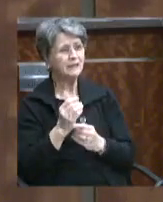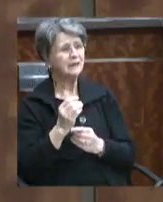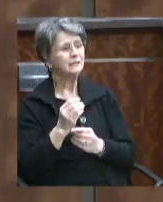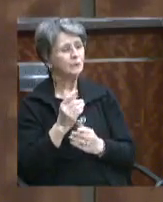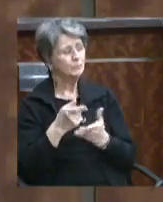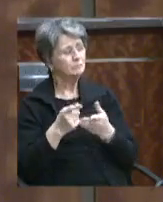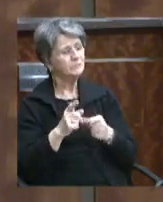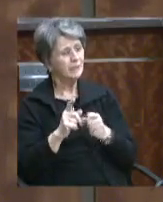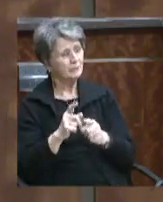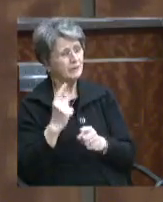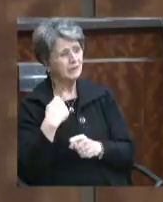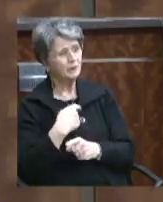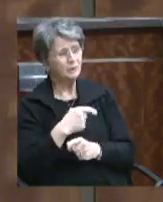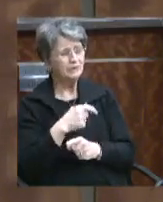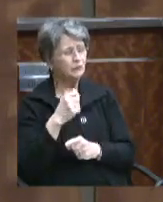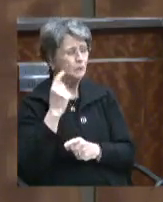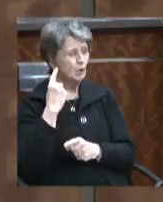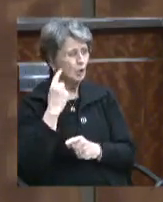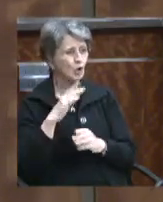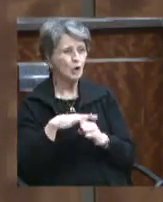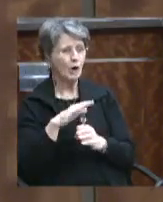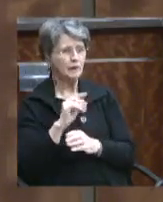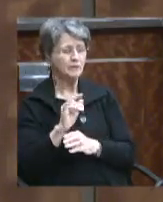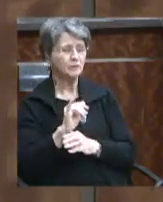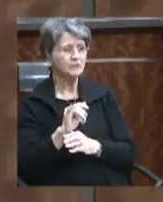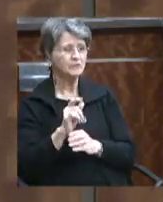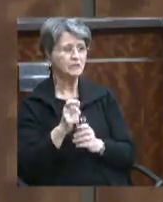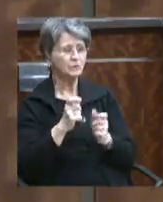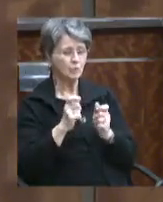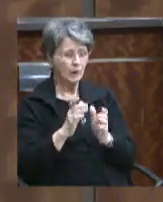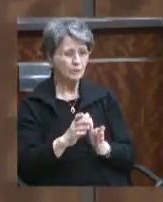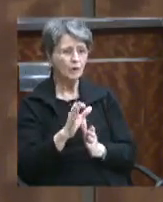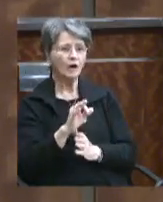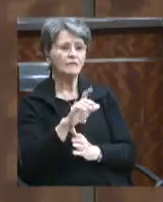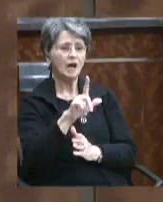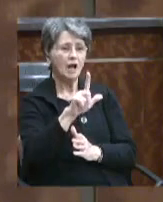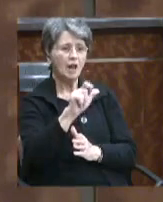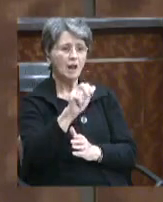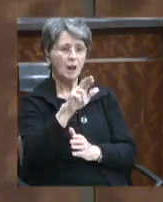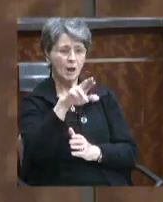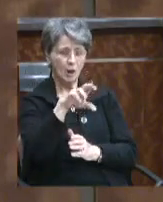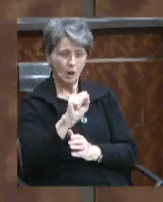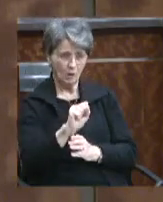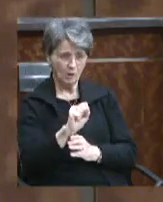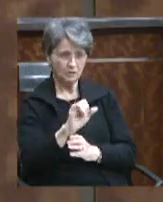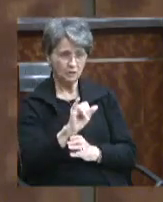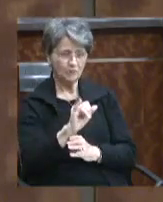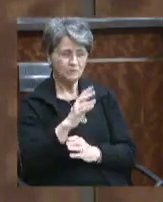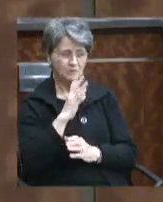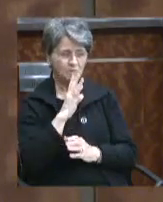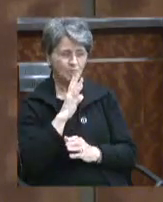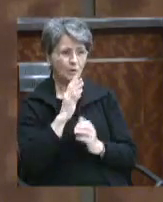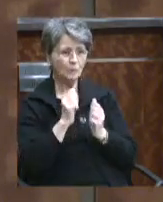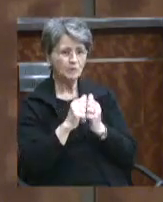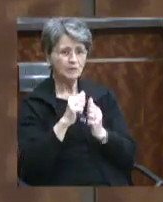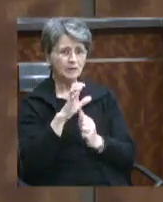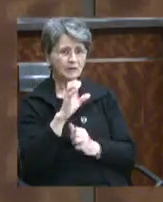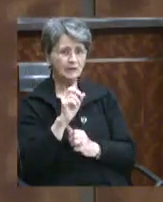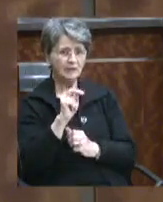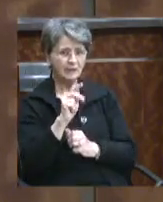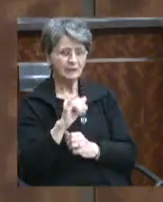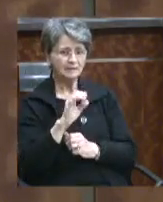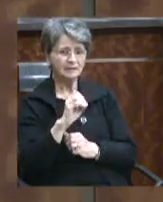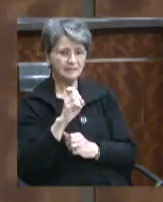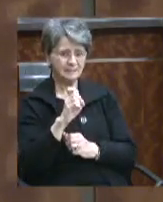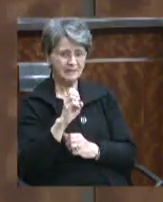issues, in addition to the director of Lars here in town, who also spoke to the county executive. When it's here, it's like